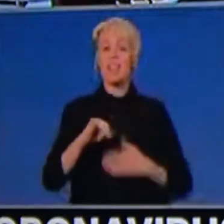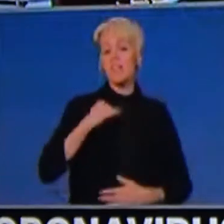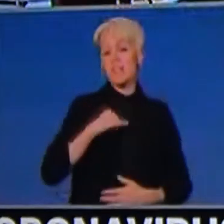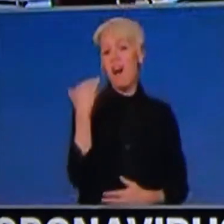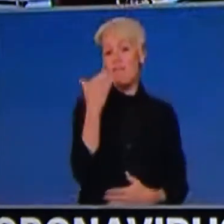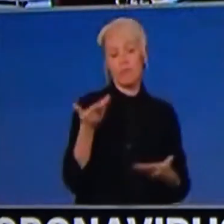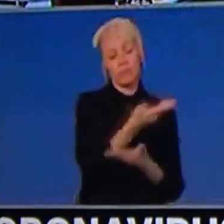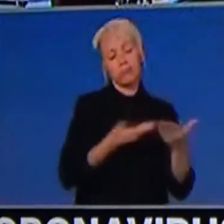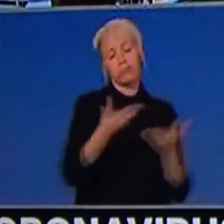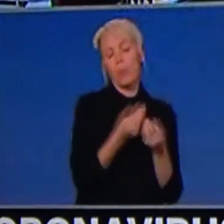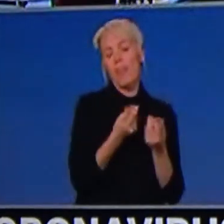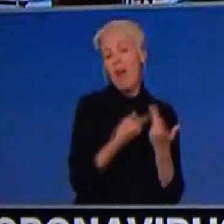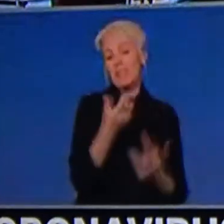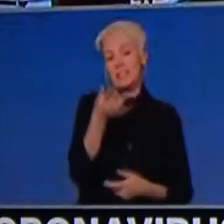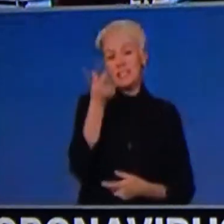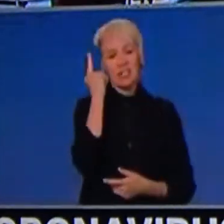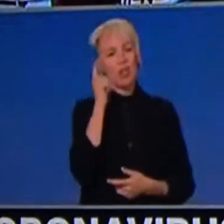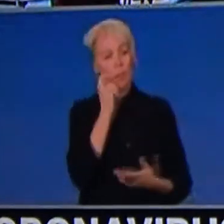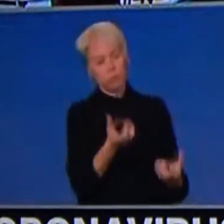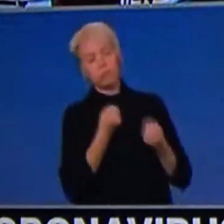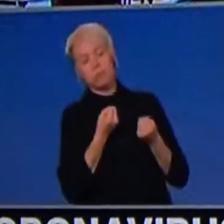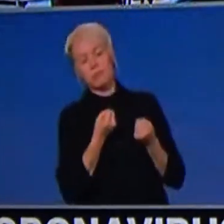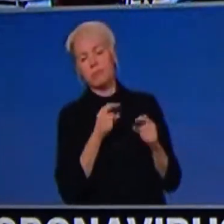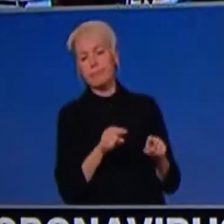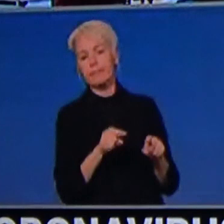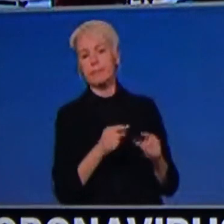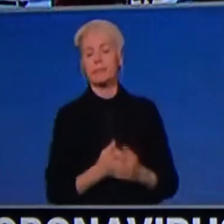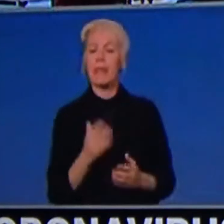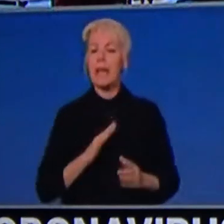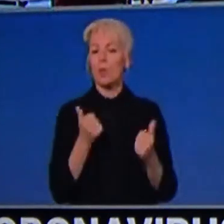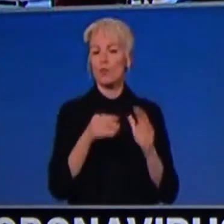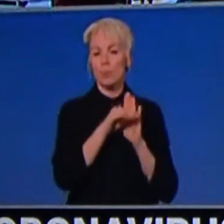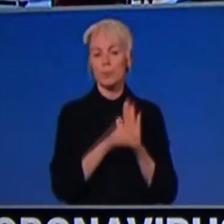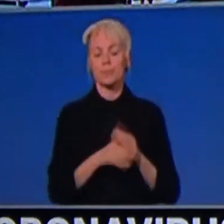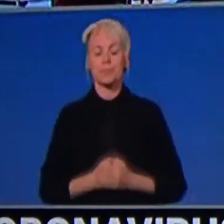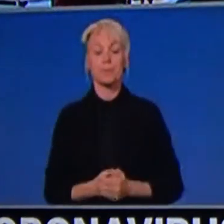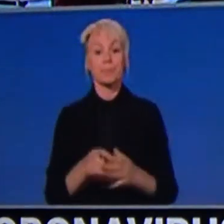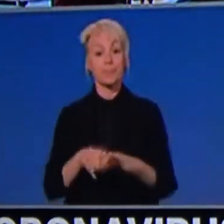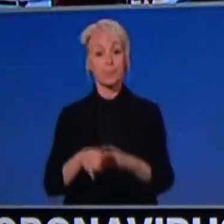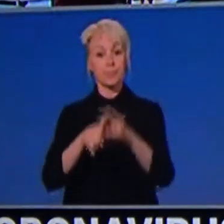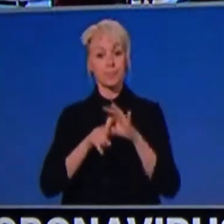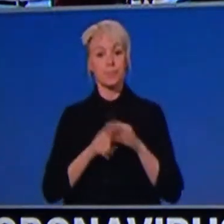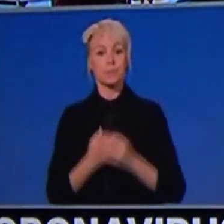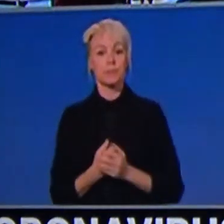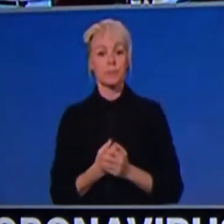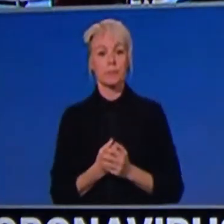Brendan? So, as PM said, obviously the most important thing is to protect teachers. So we've